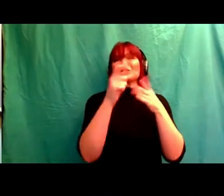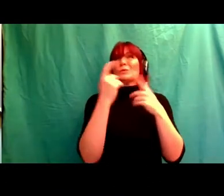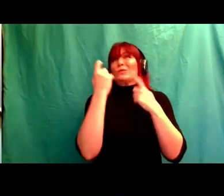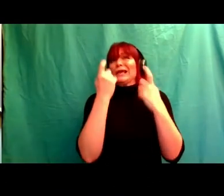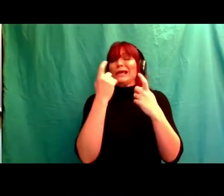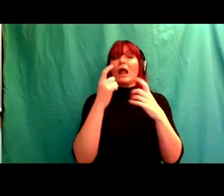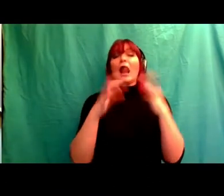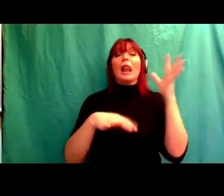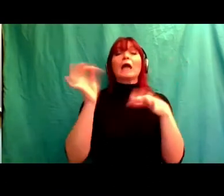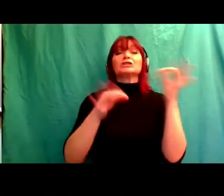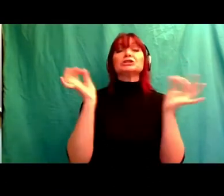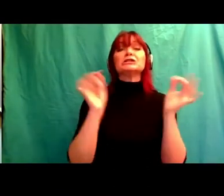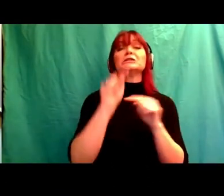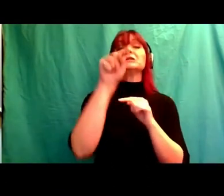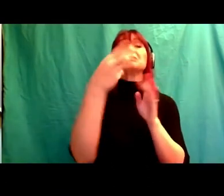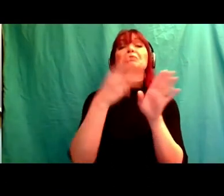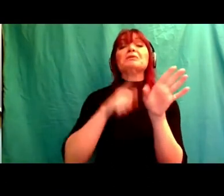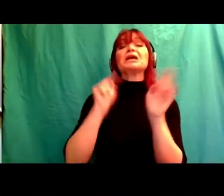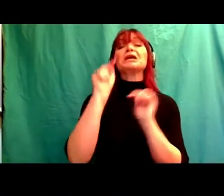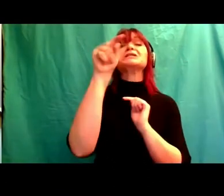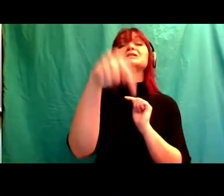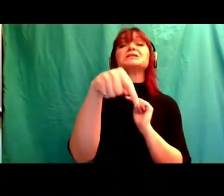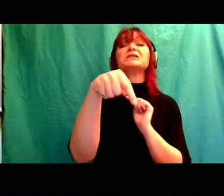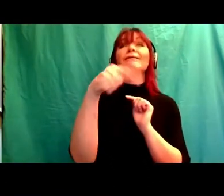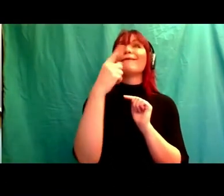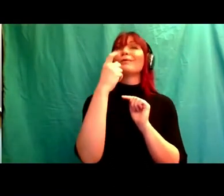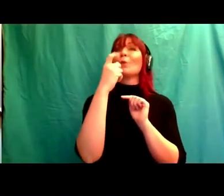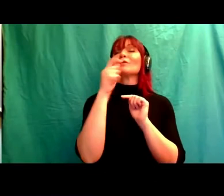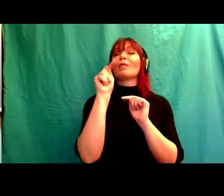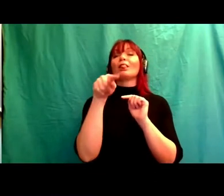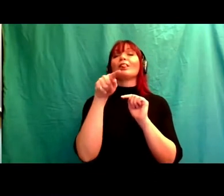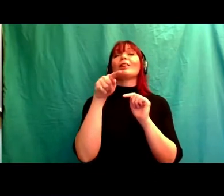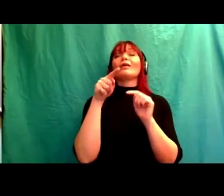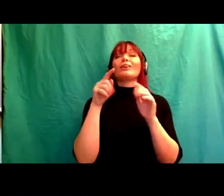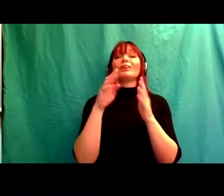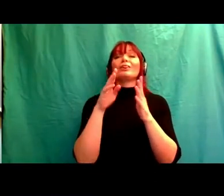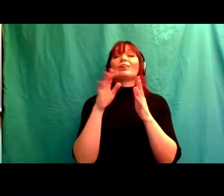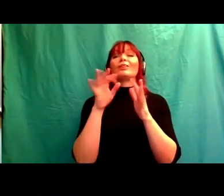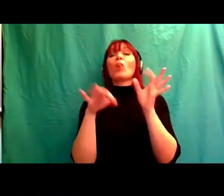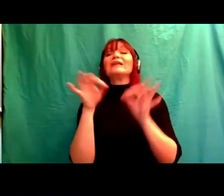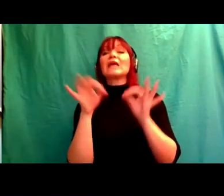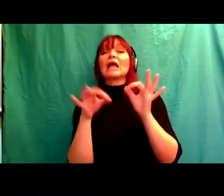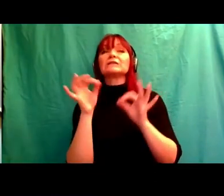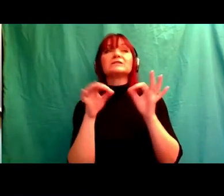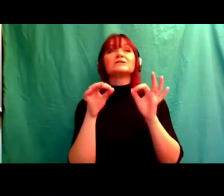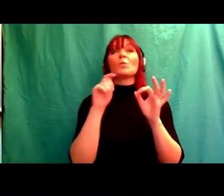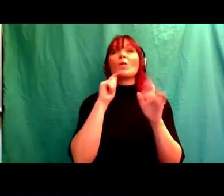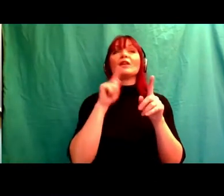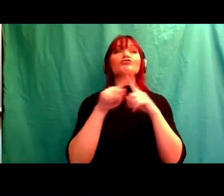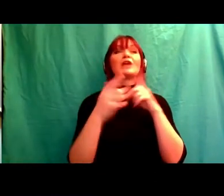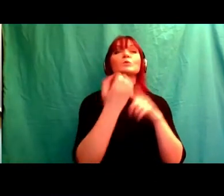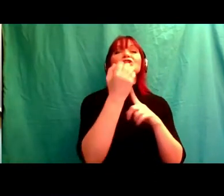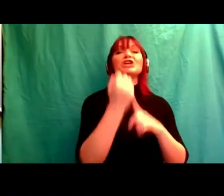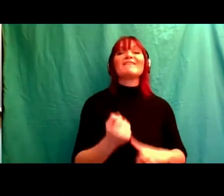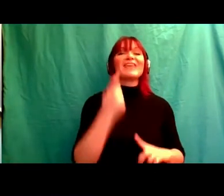3 years' time, I think there is a real risk that you will focus on the things that are easy to see, easy to measure, like reducing a waiting list for